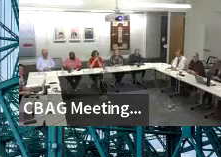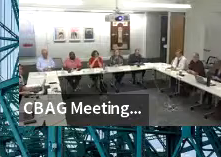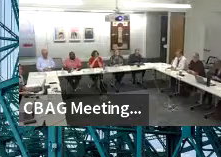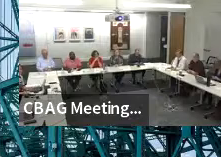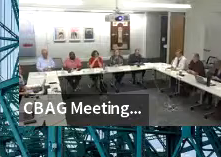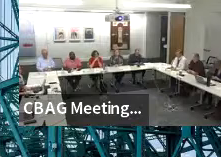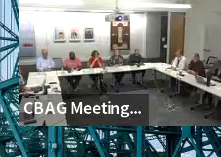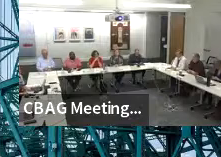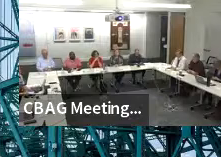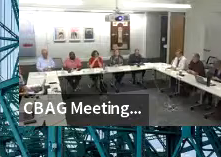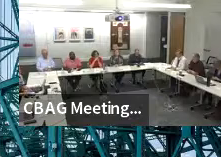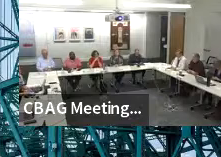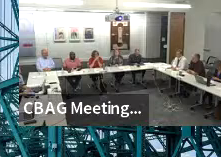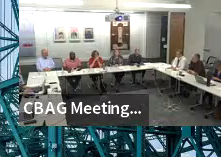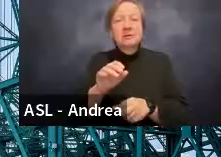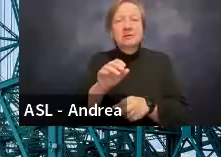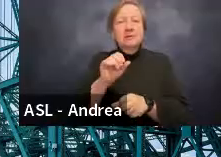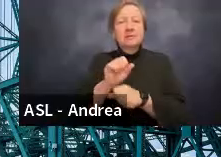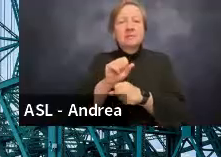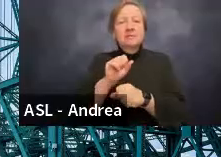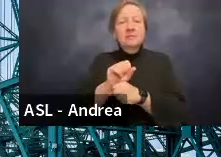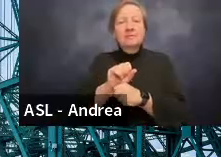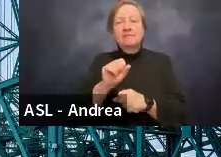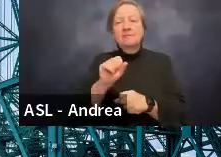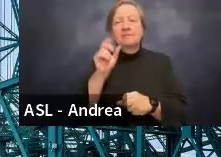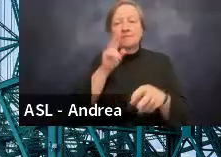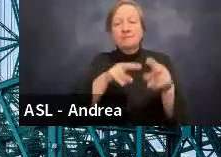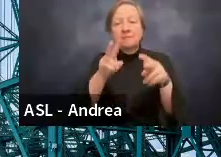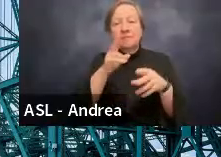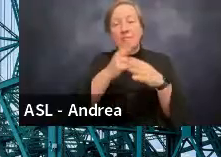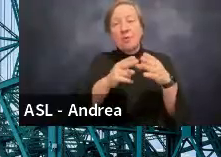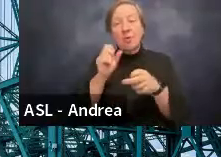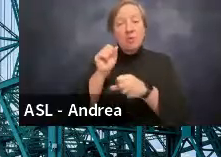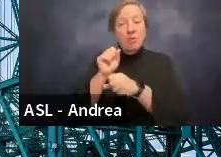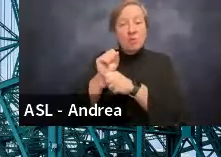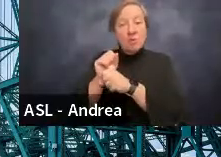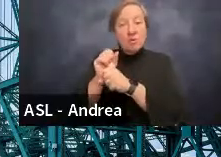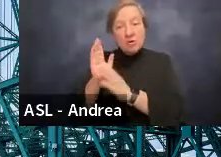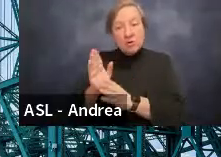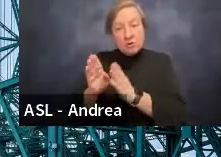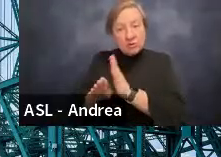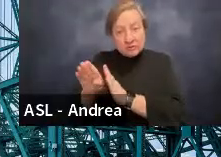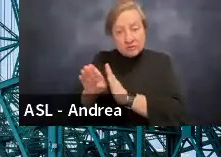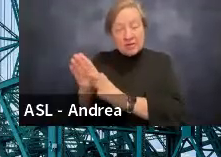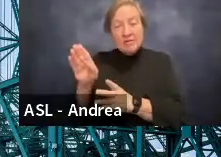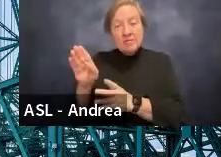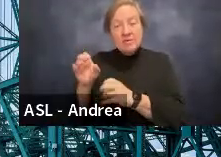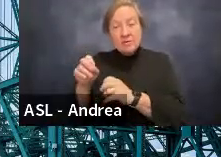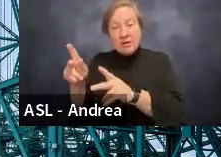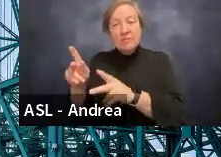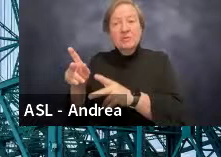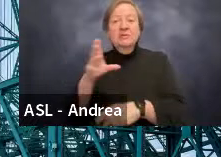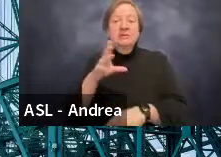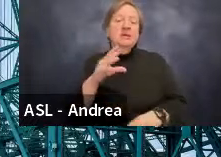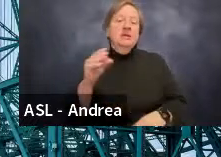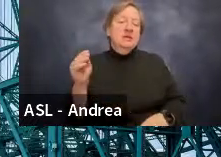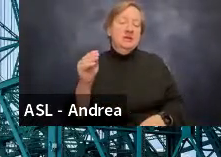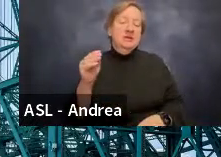sleeves on looking at both workforce development opportunities as well as